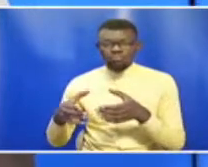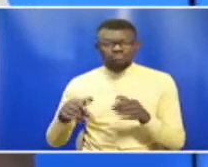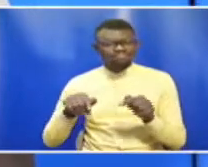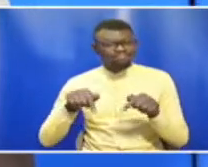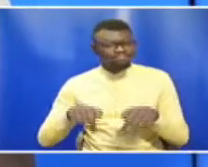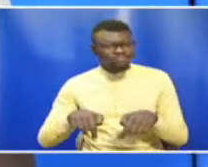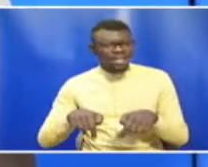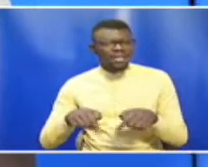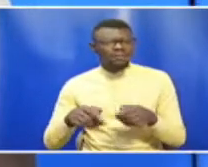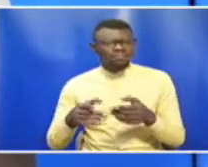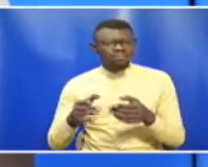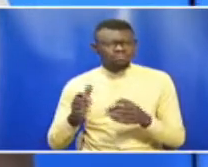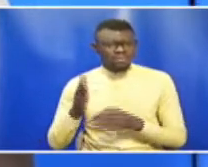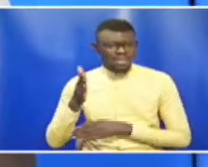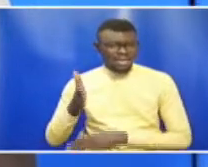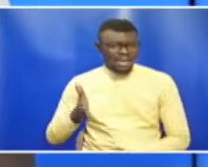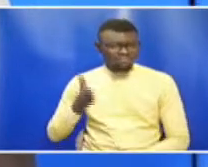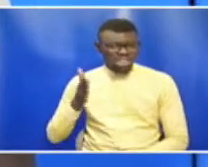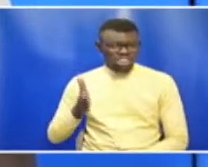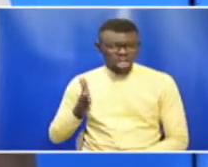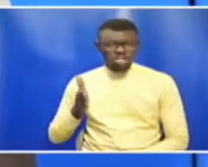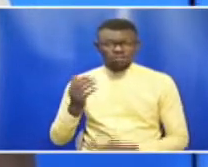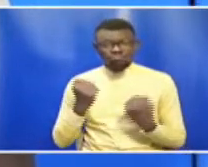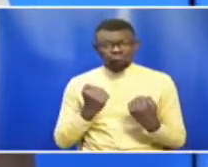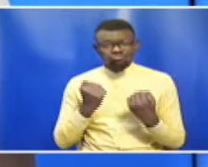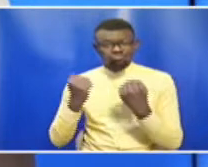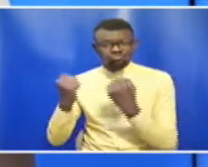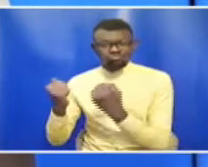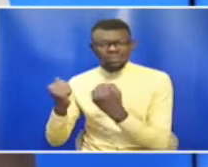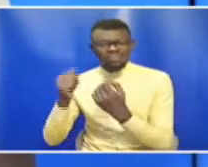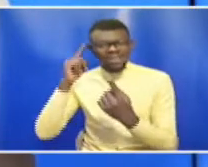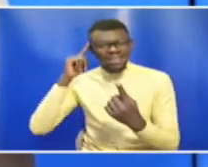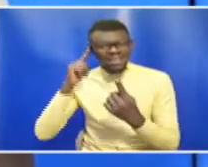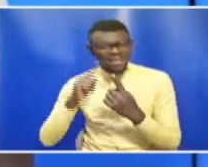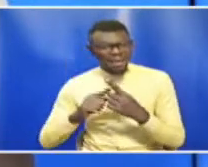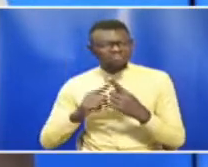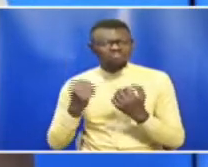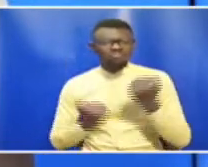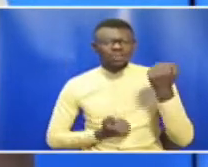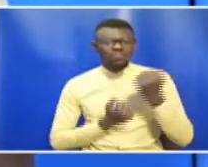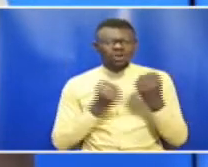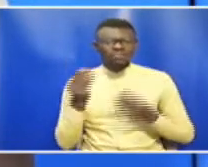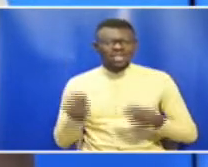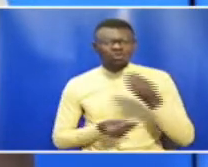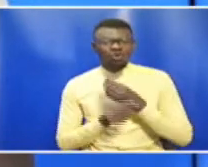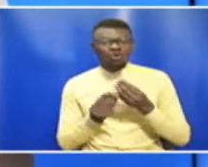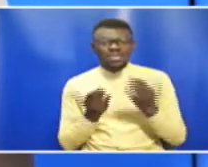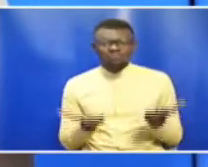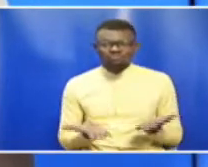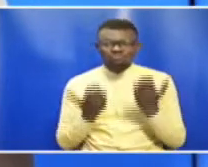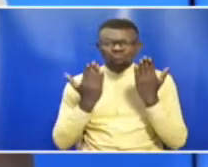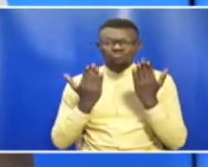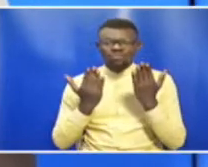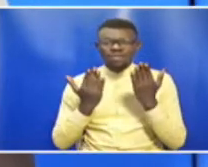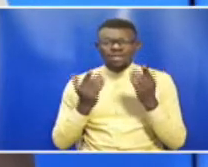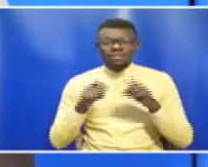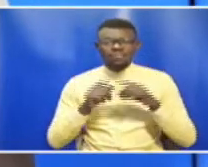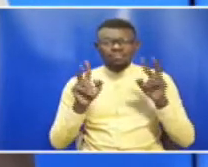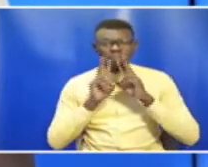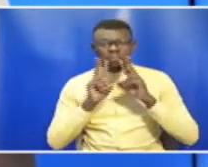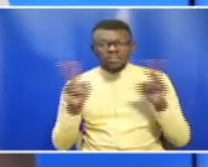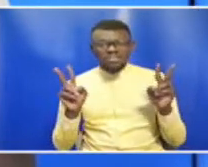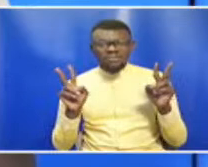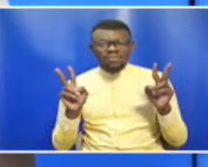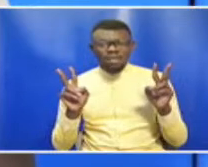to Naivasha in Nakuru County, seeking support for its agenda on economic recovery and stability in the country. The One